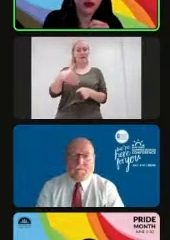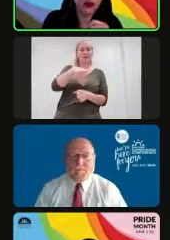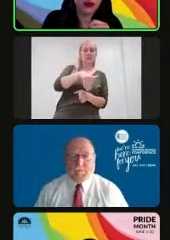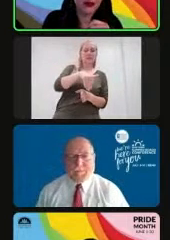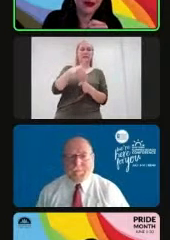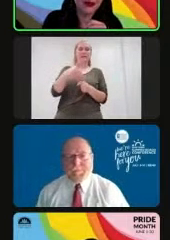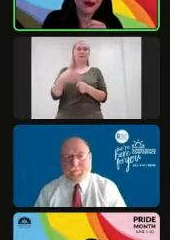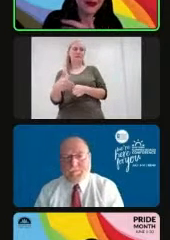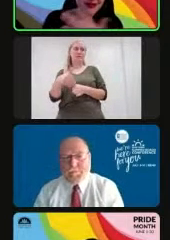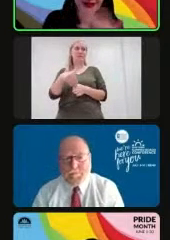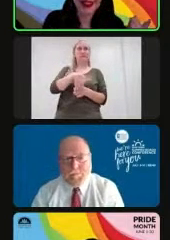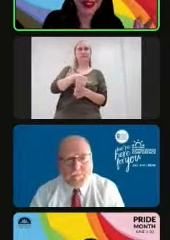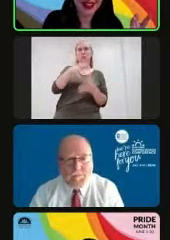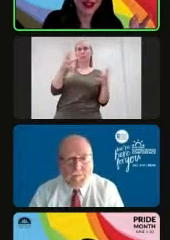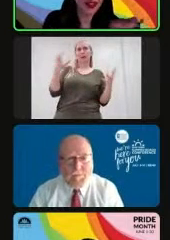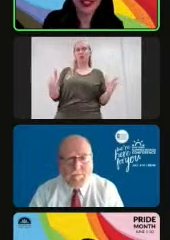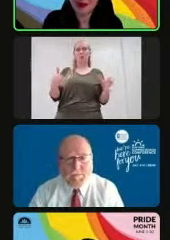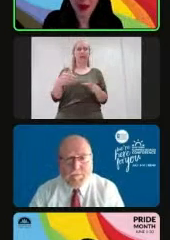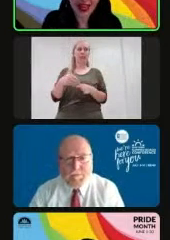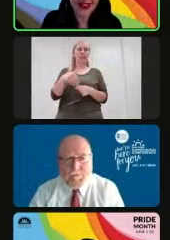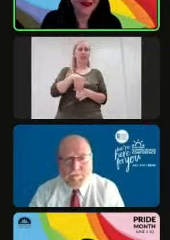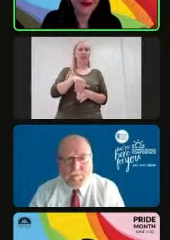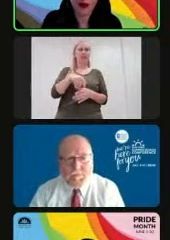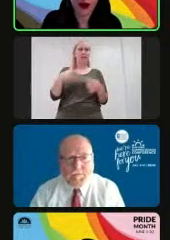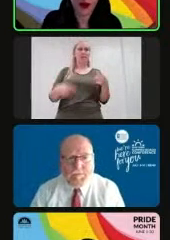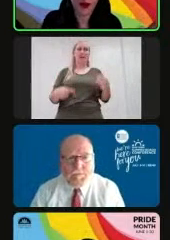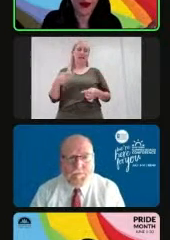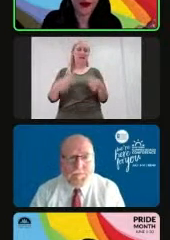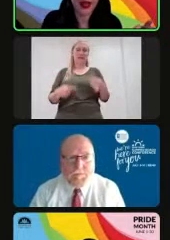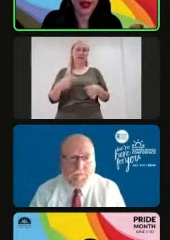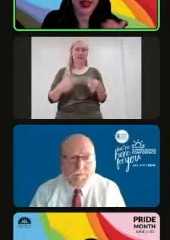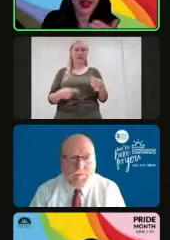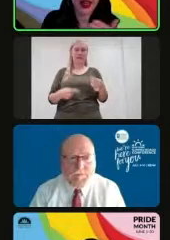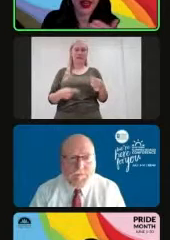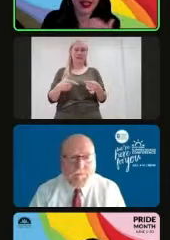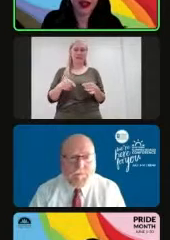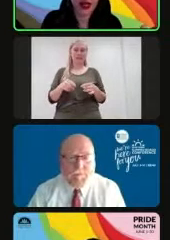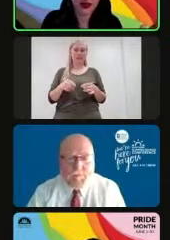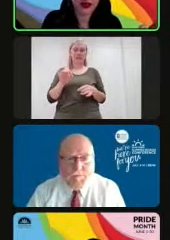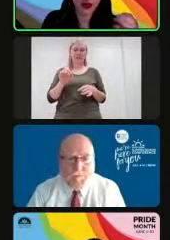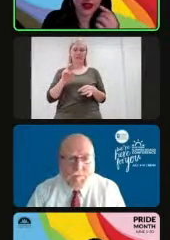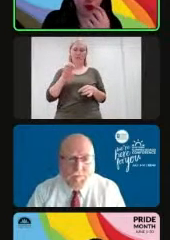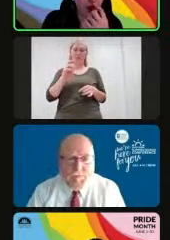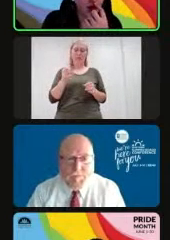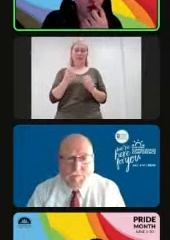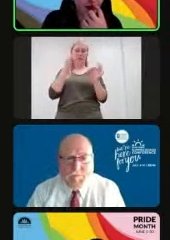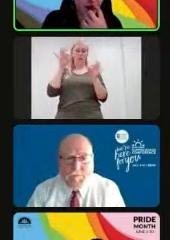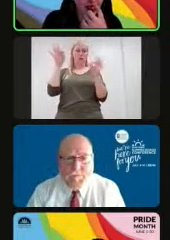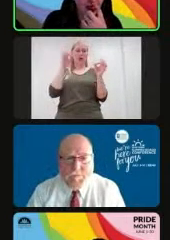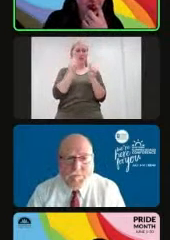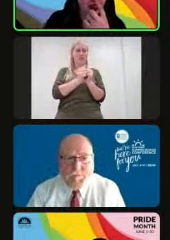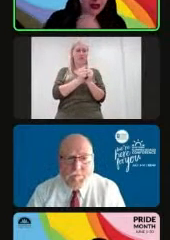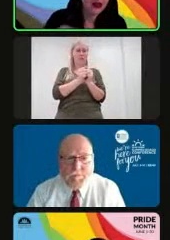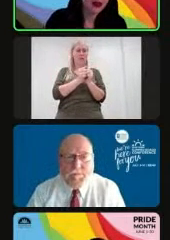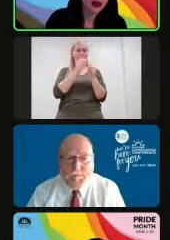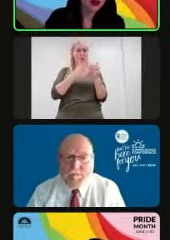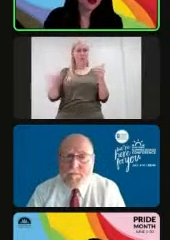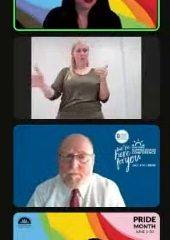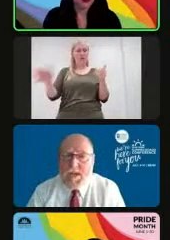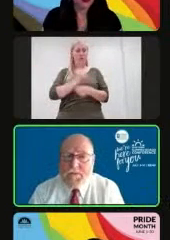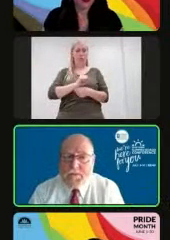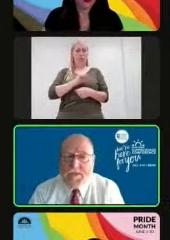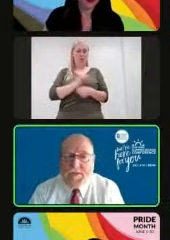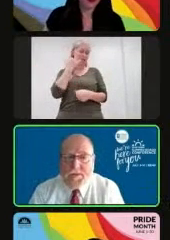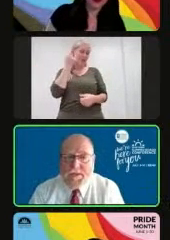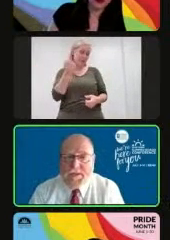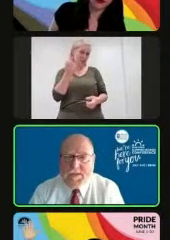into just a debate forum and getting distracted from the rest of the work, if that makes sense.